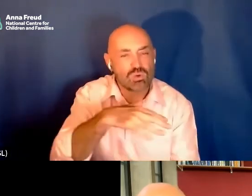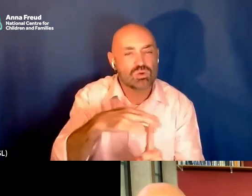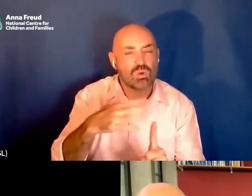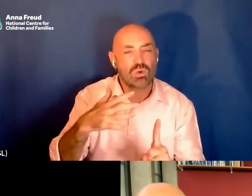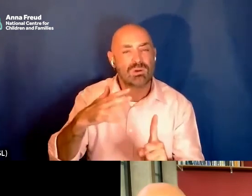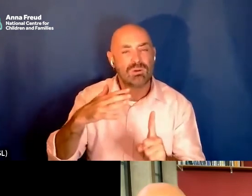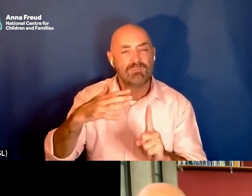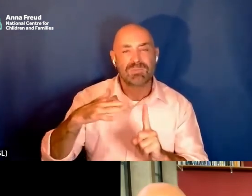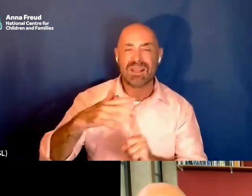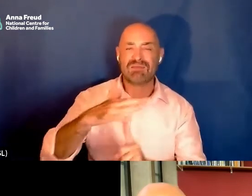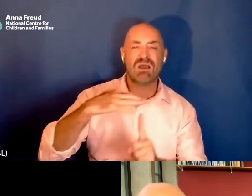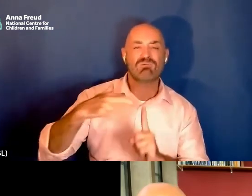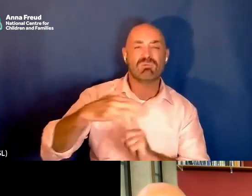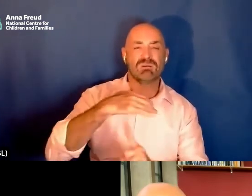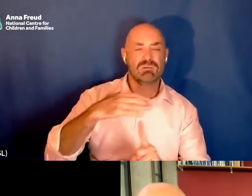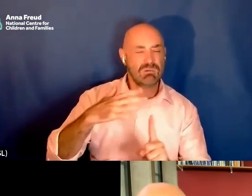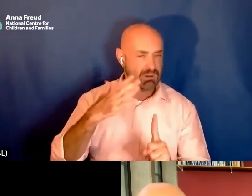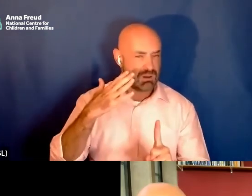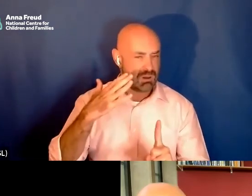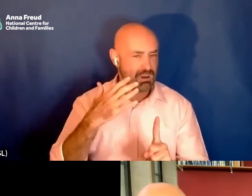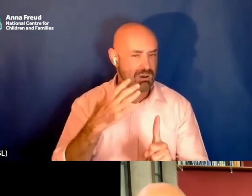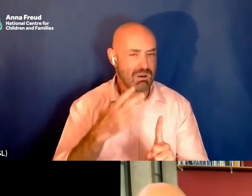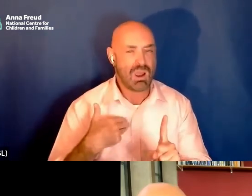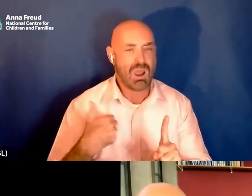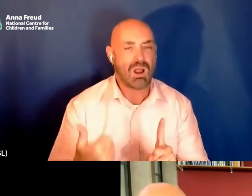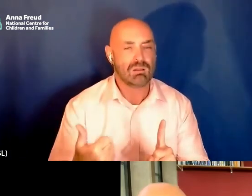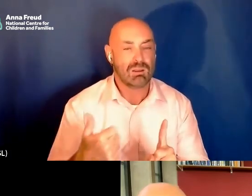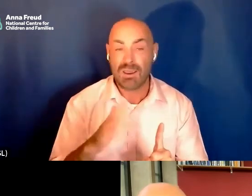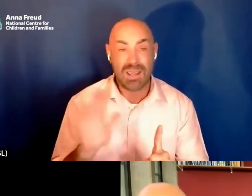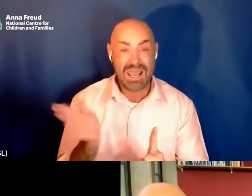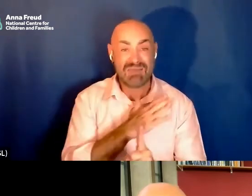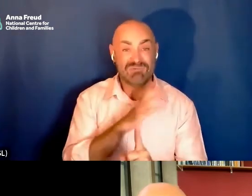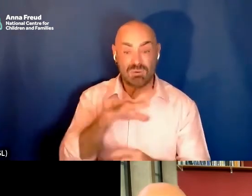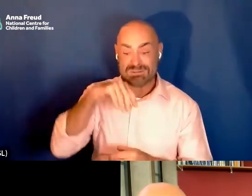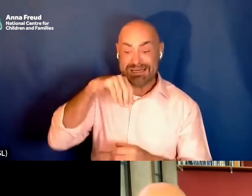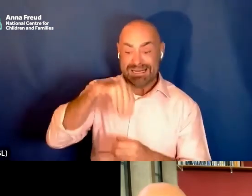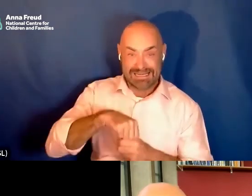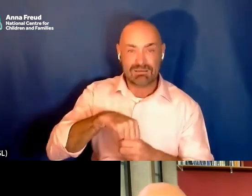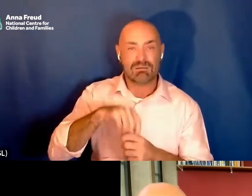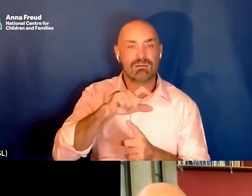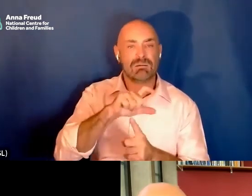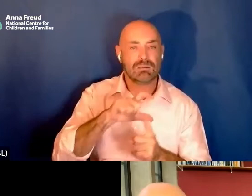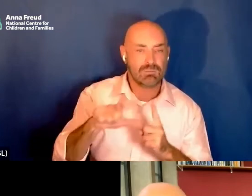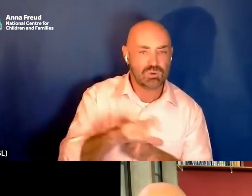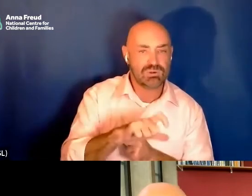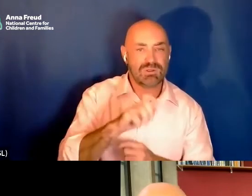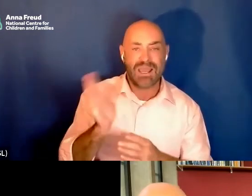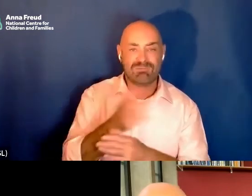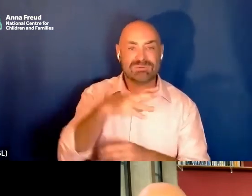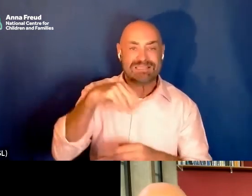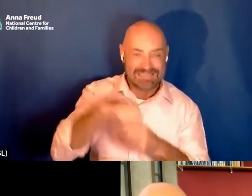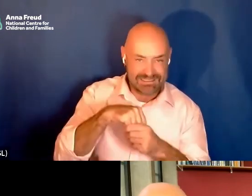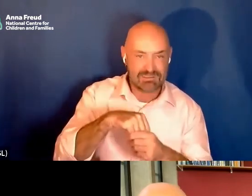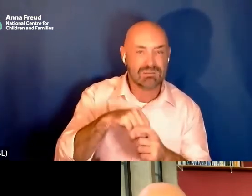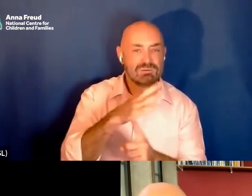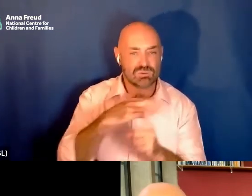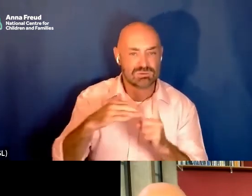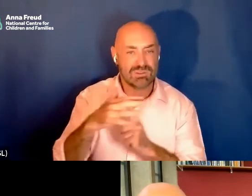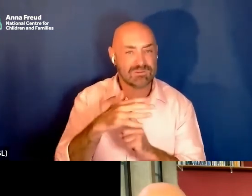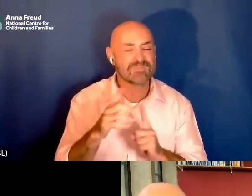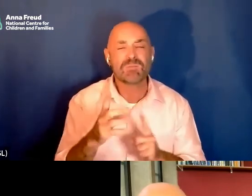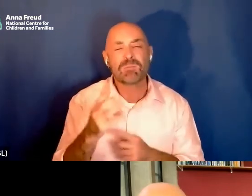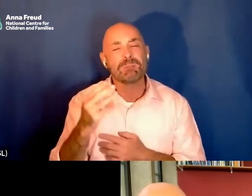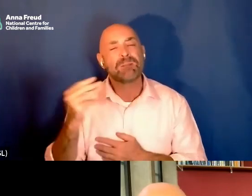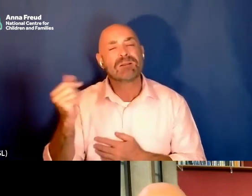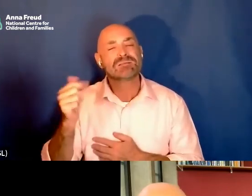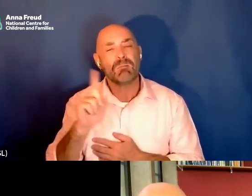and that we all exist within our culture and our communities and the systems in which we live. And as people have sort of said, it's